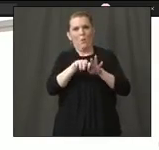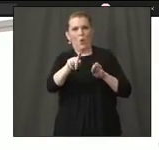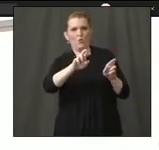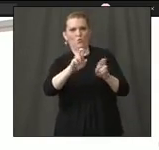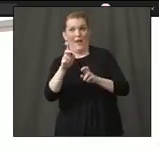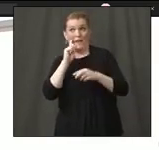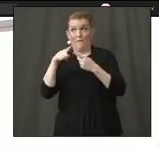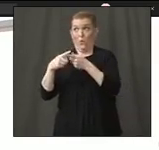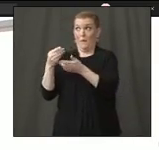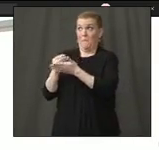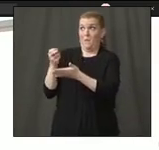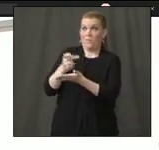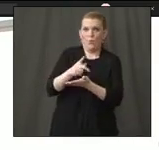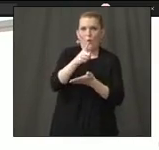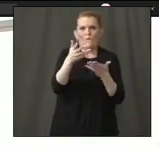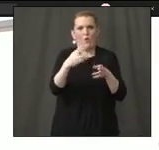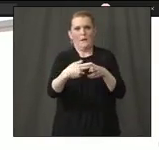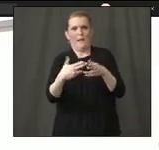is important to